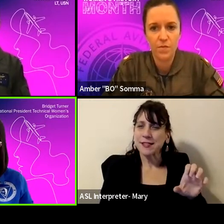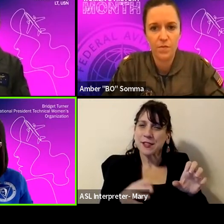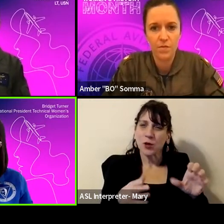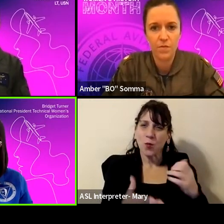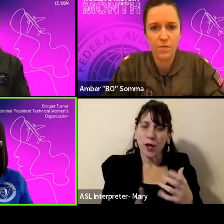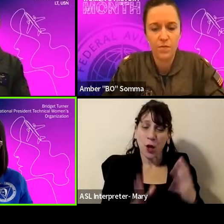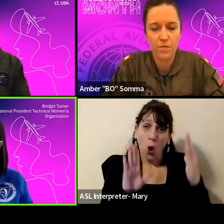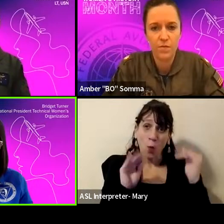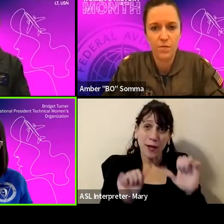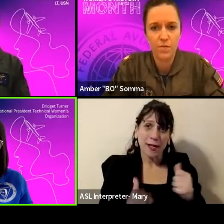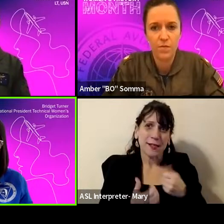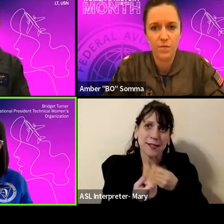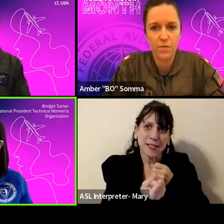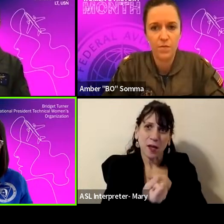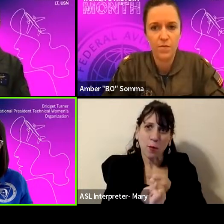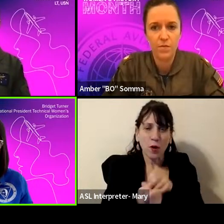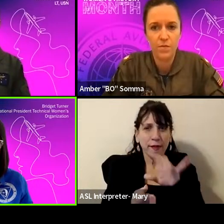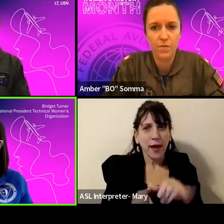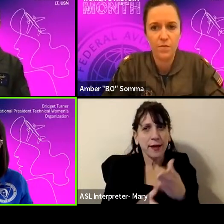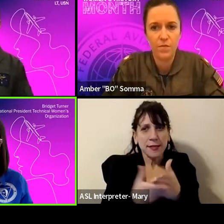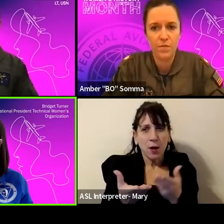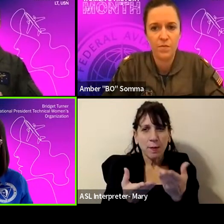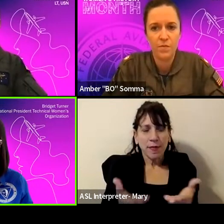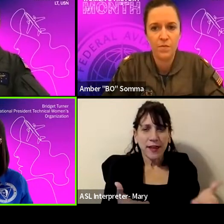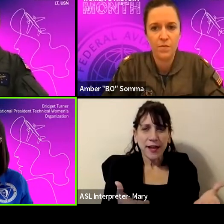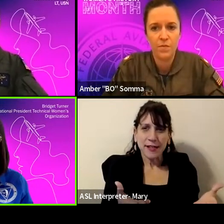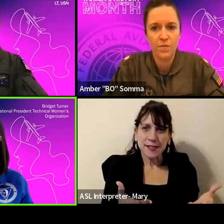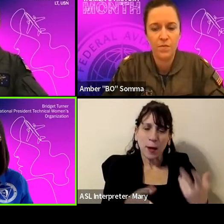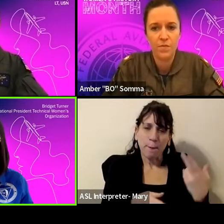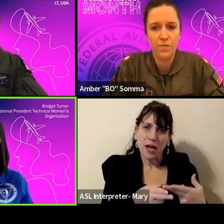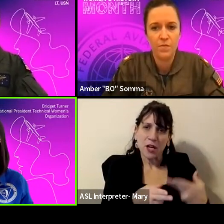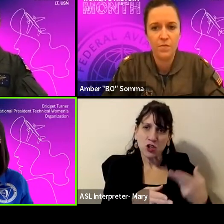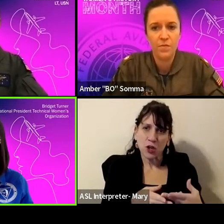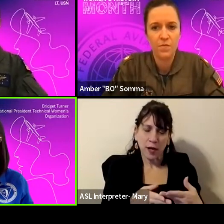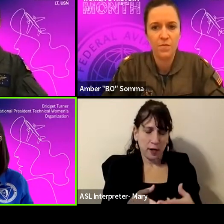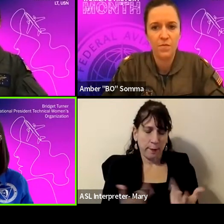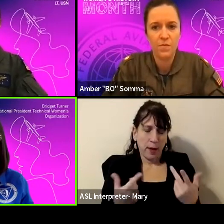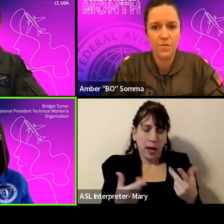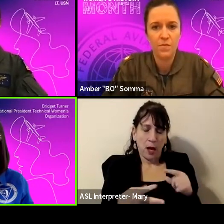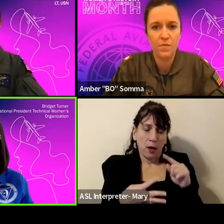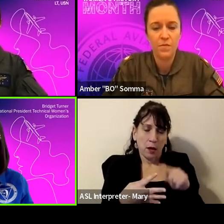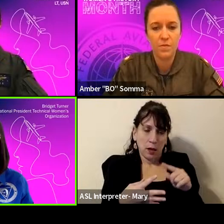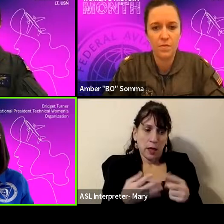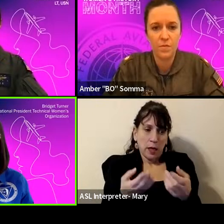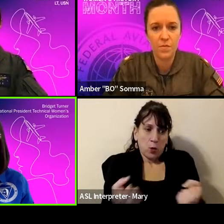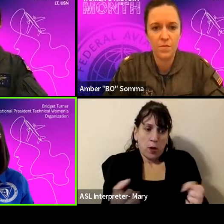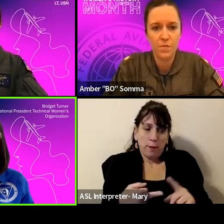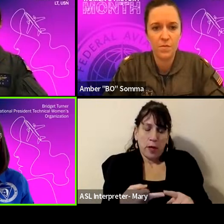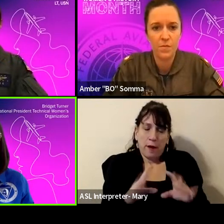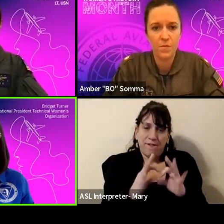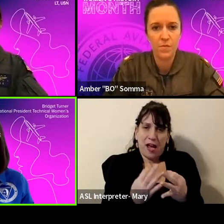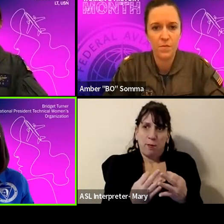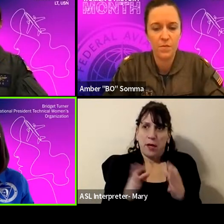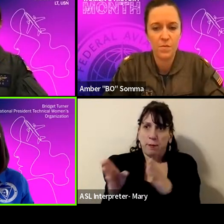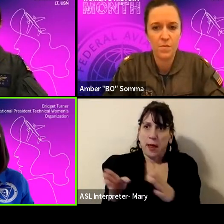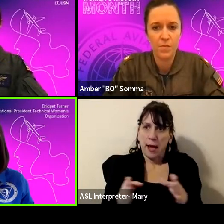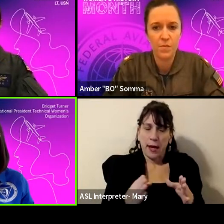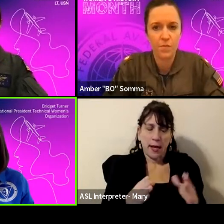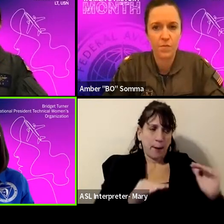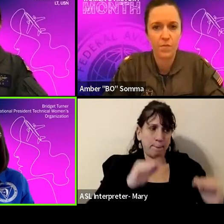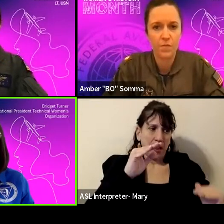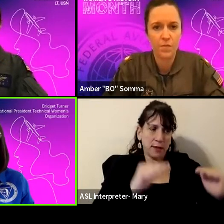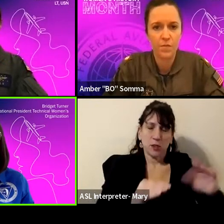And some of the things that was mentioned about the gear, family planning, and balancing with your